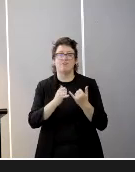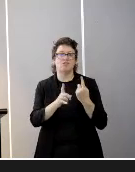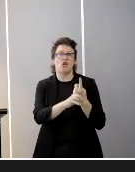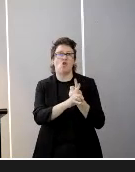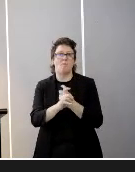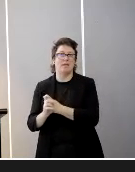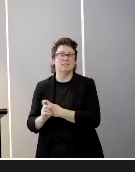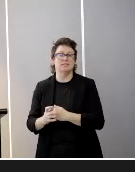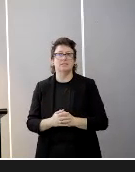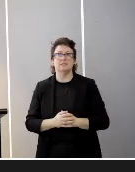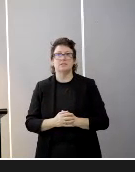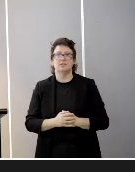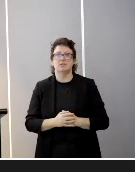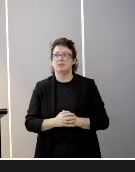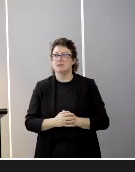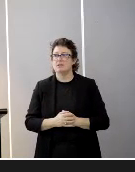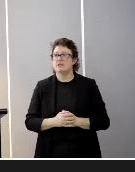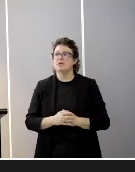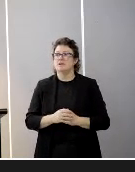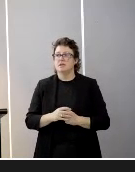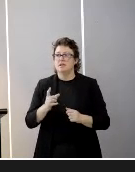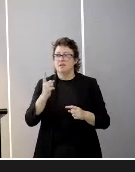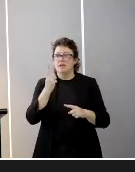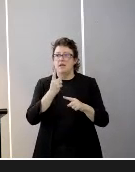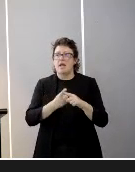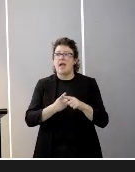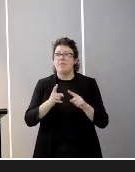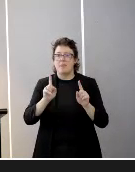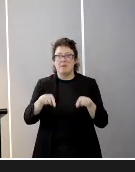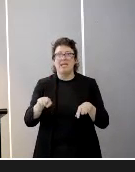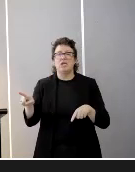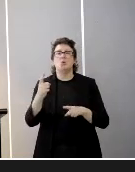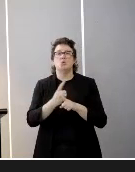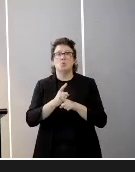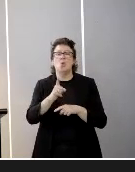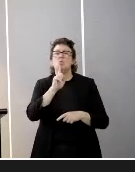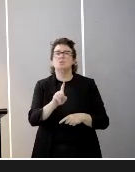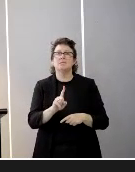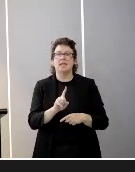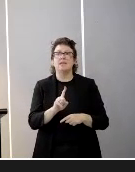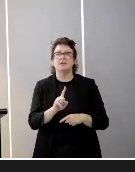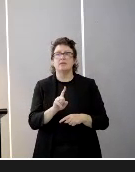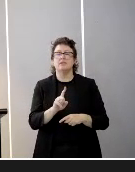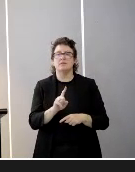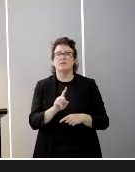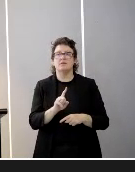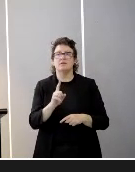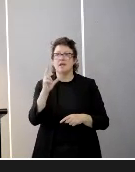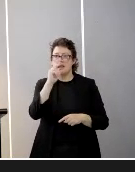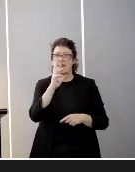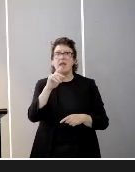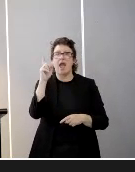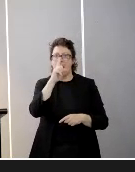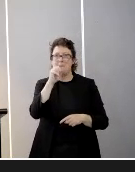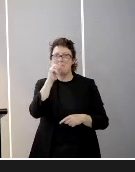So yeah. At the beginning of your talk, you talked about how young people